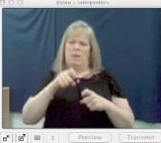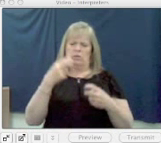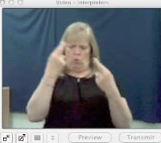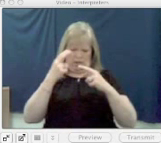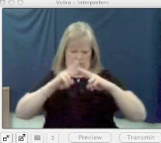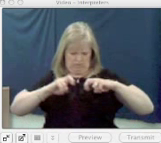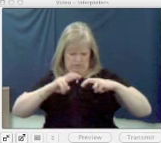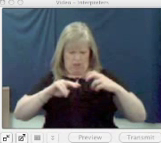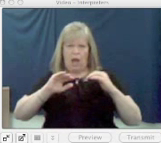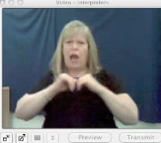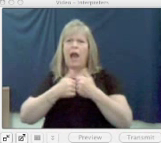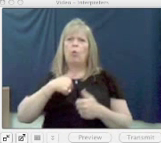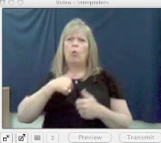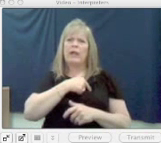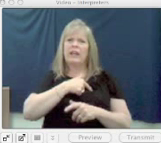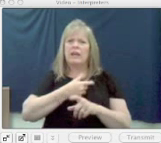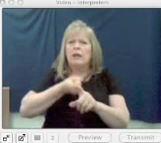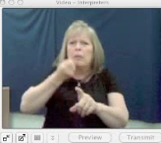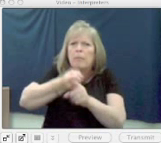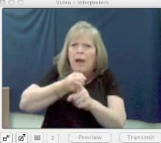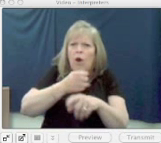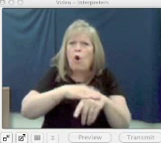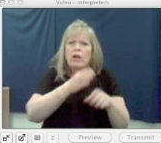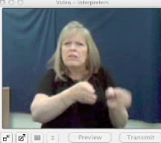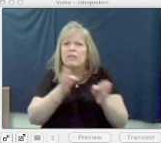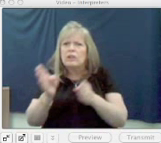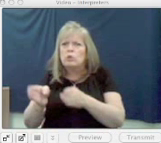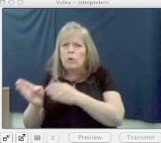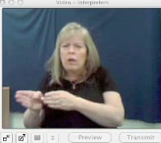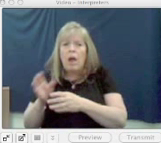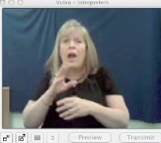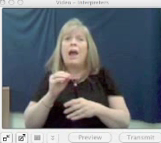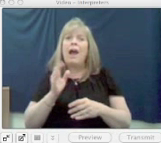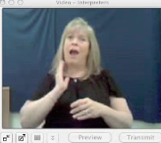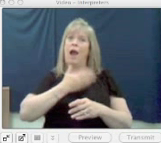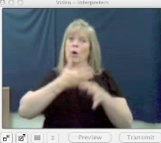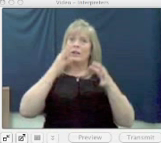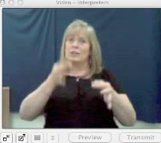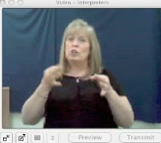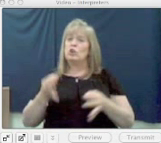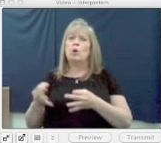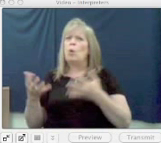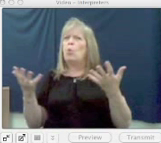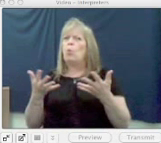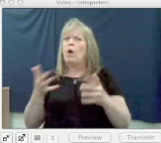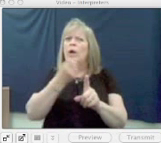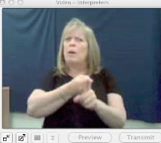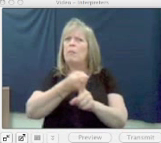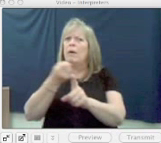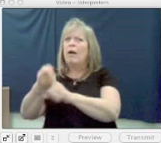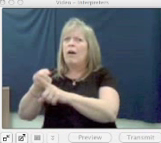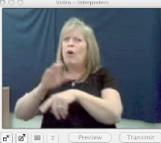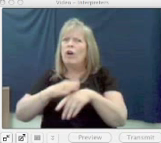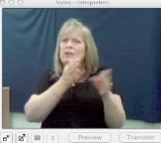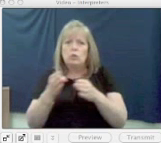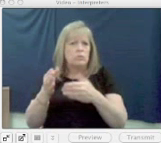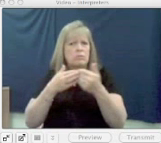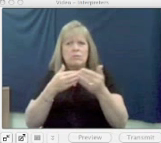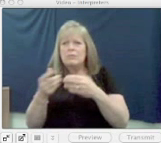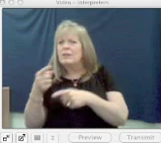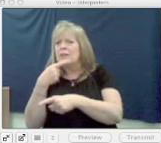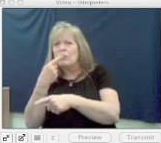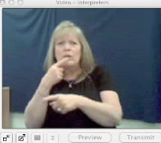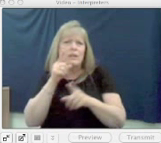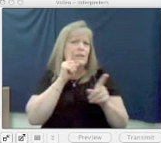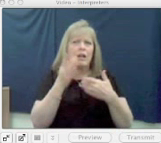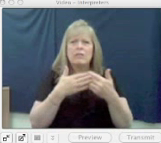on individuals and the impact our decisions have on individuals, deaf and hearing.